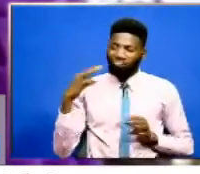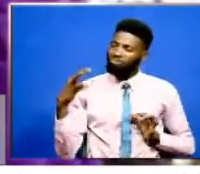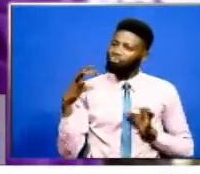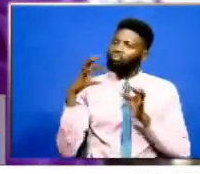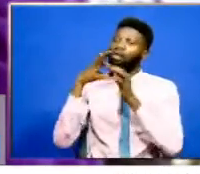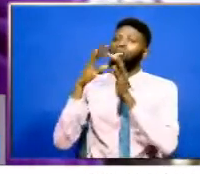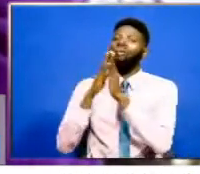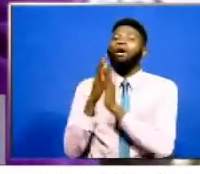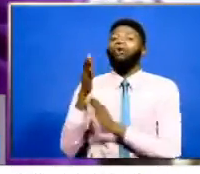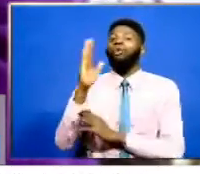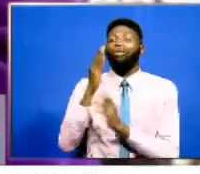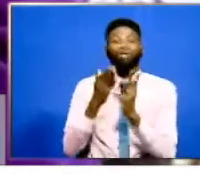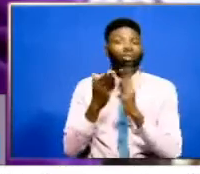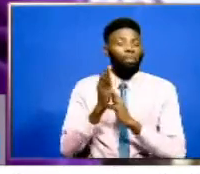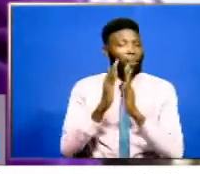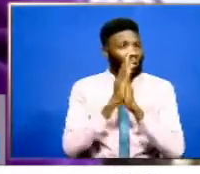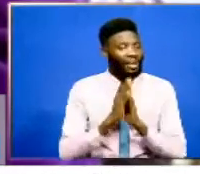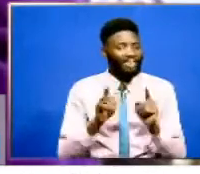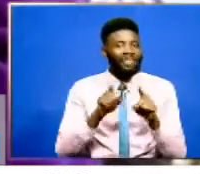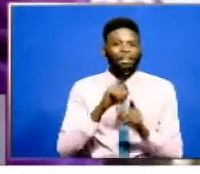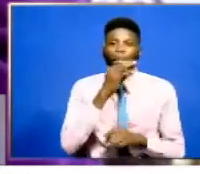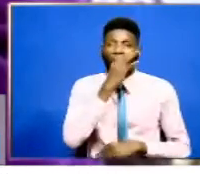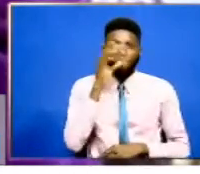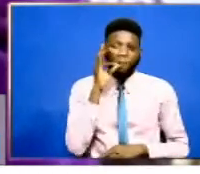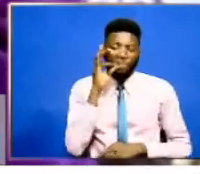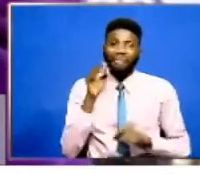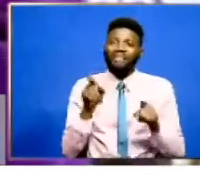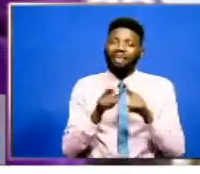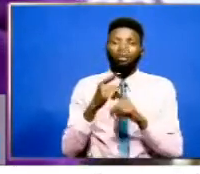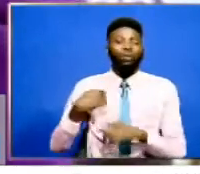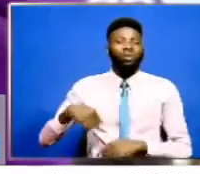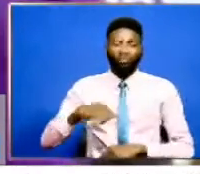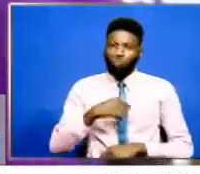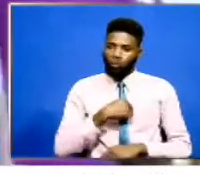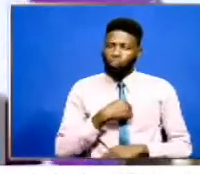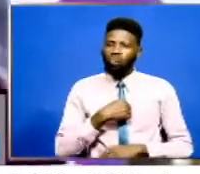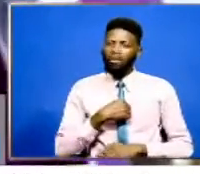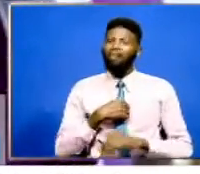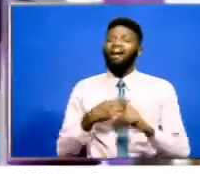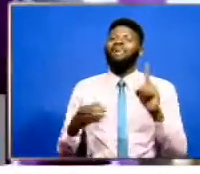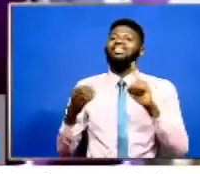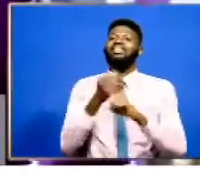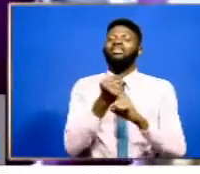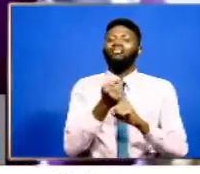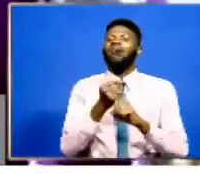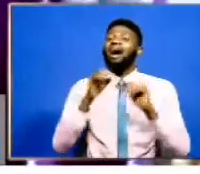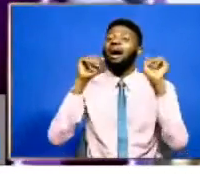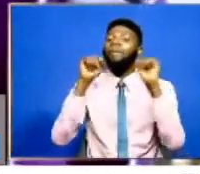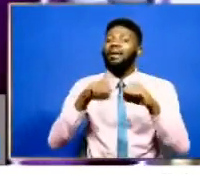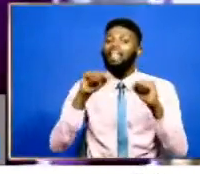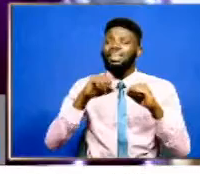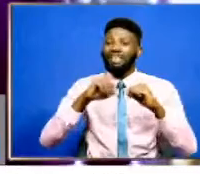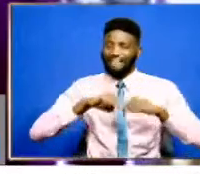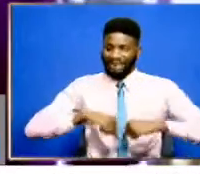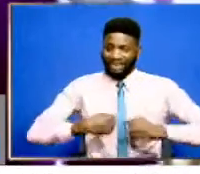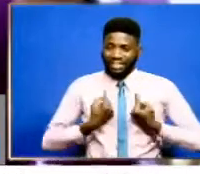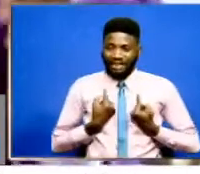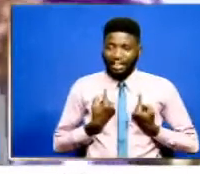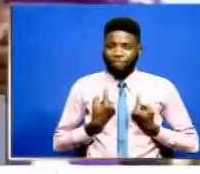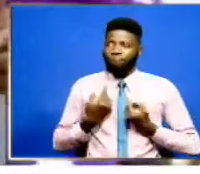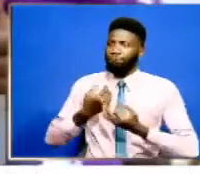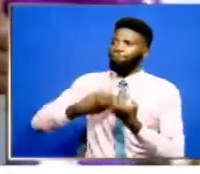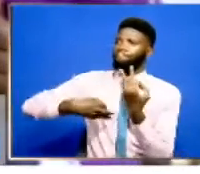even fasting, then automatically we gain the capacity to share ourselves with others,